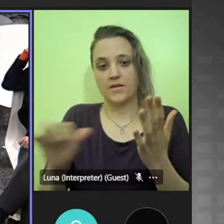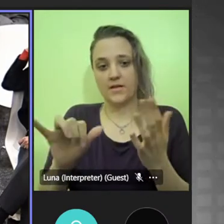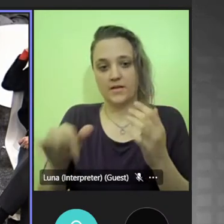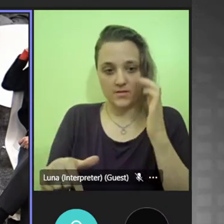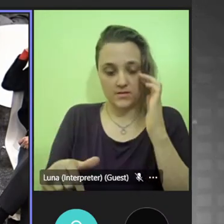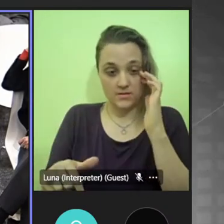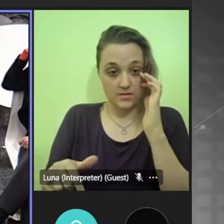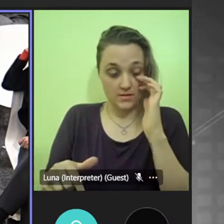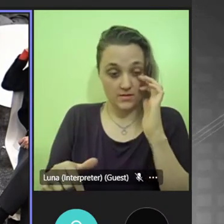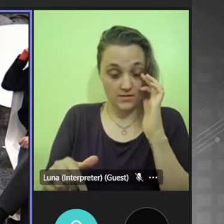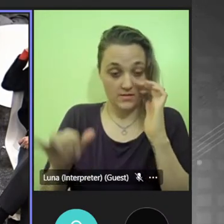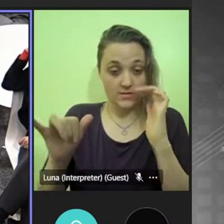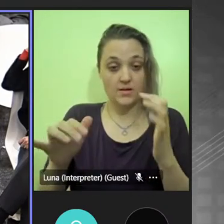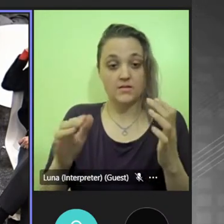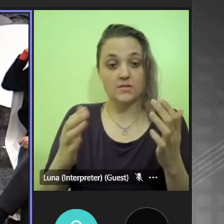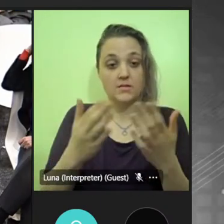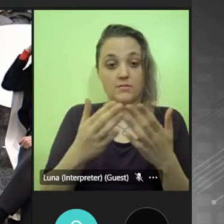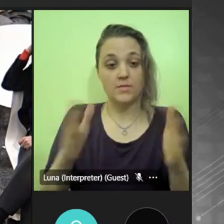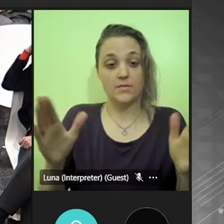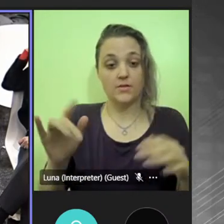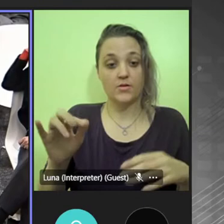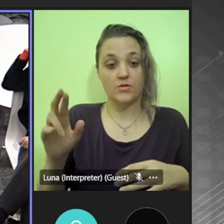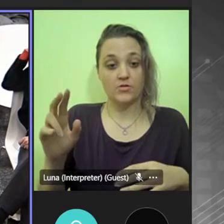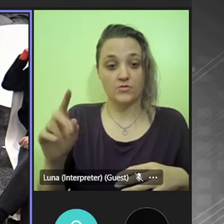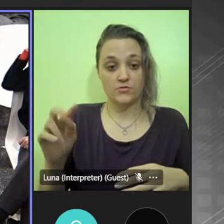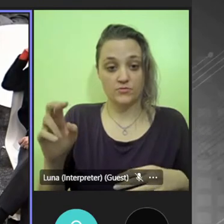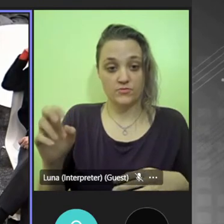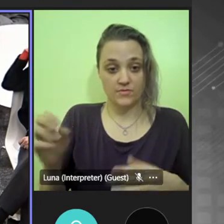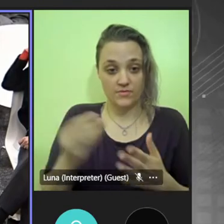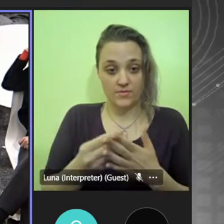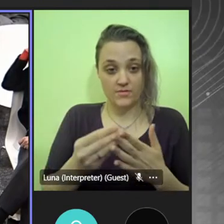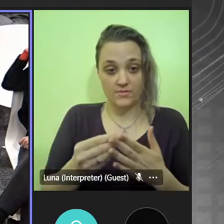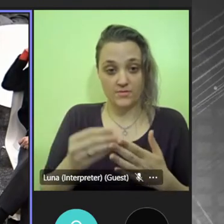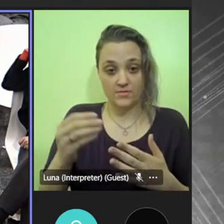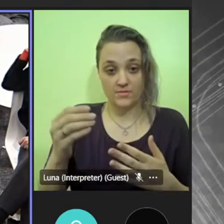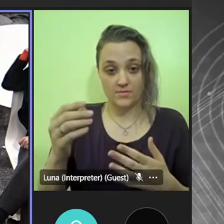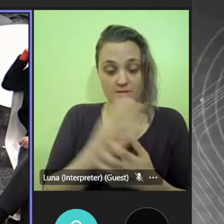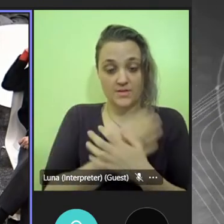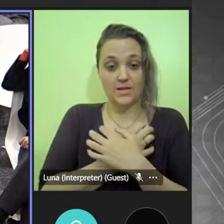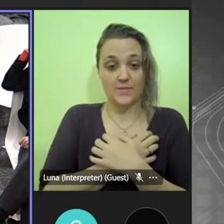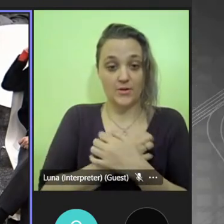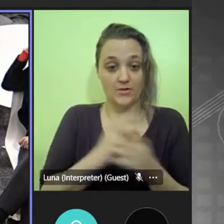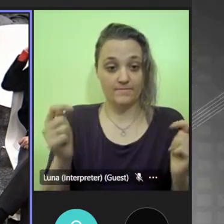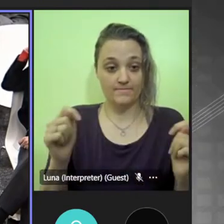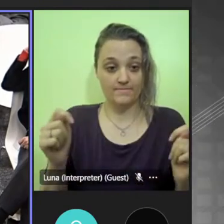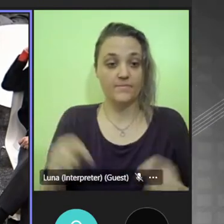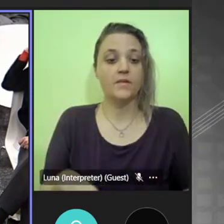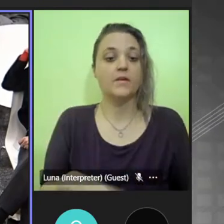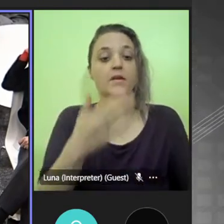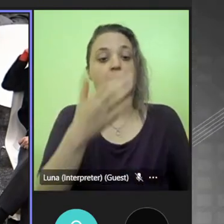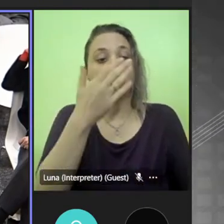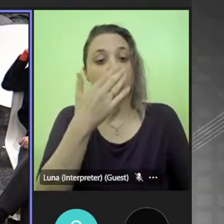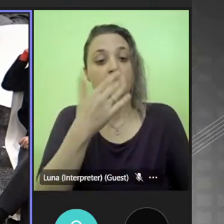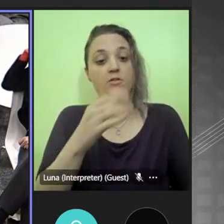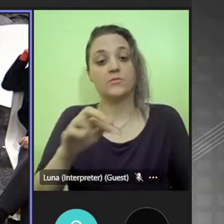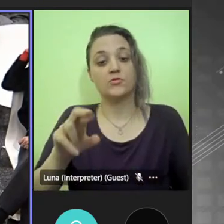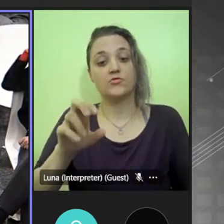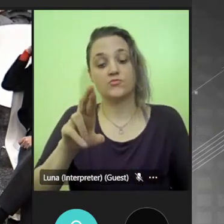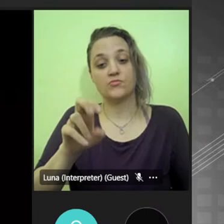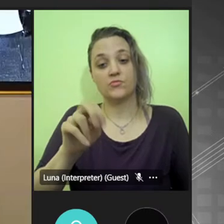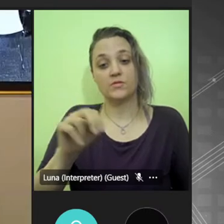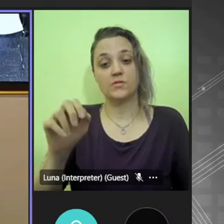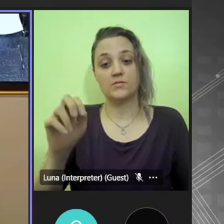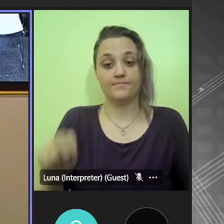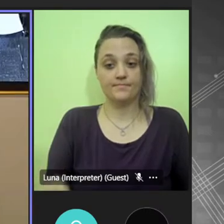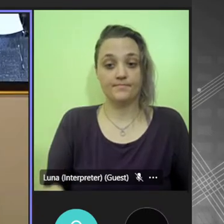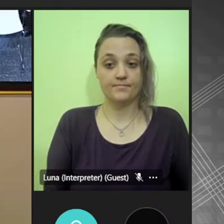what do you follow up on stuff like this but that's the public art street sign teddy bear thank you